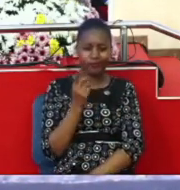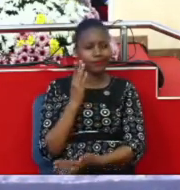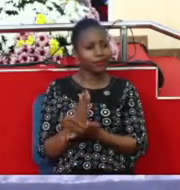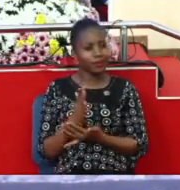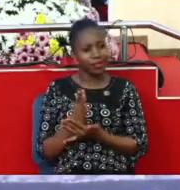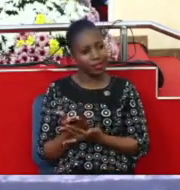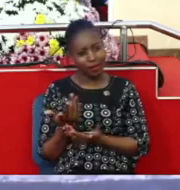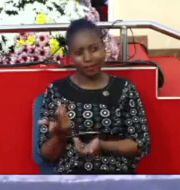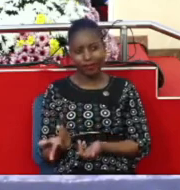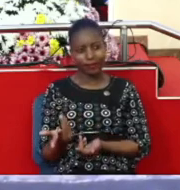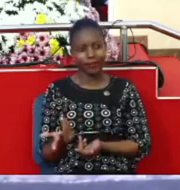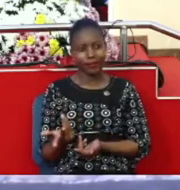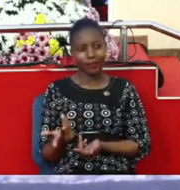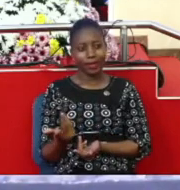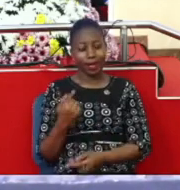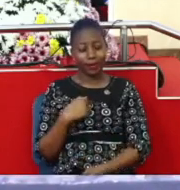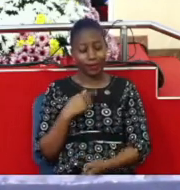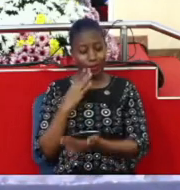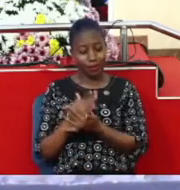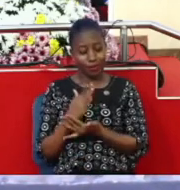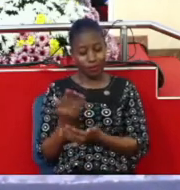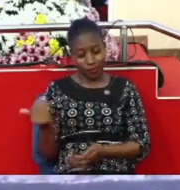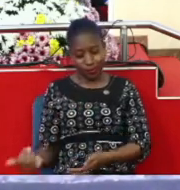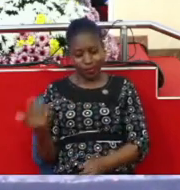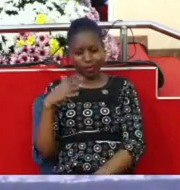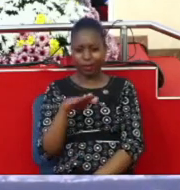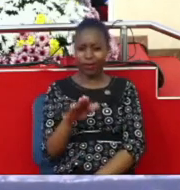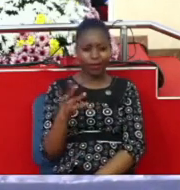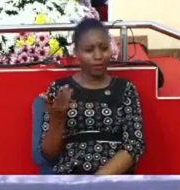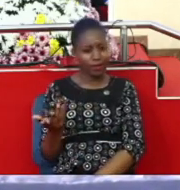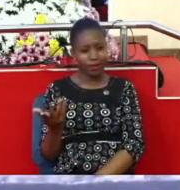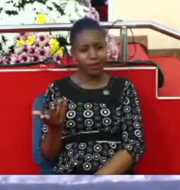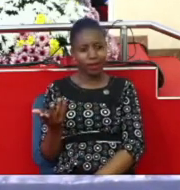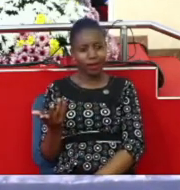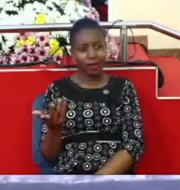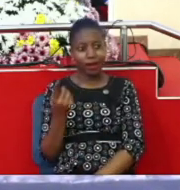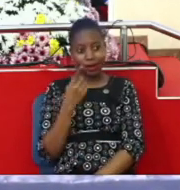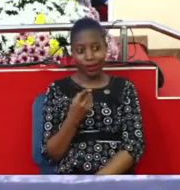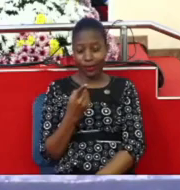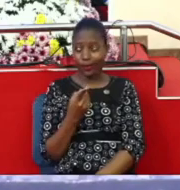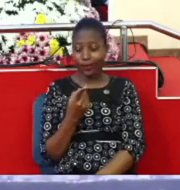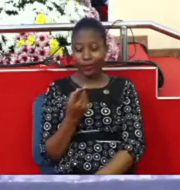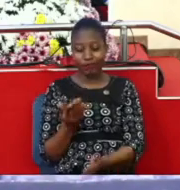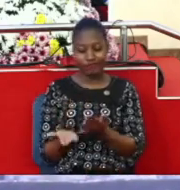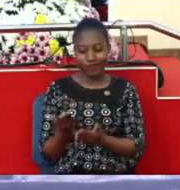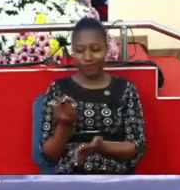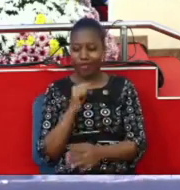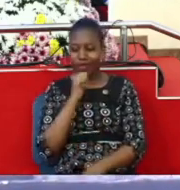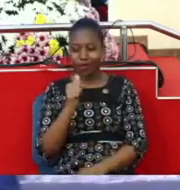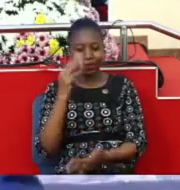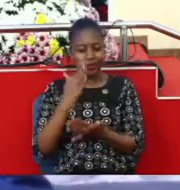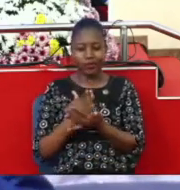mimi daddy. Am I really or mimi ni wako ama are you my daddy wa kambo? Ama wewe ni baba wa